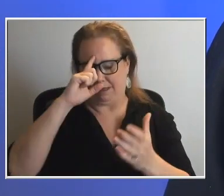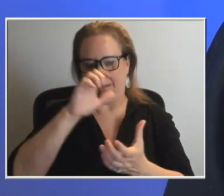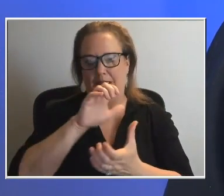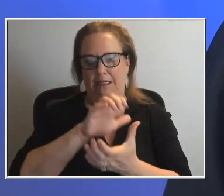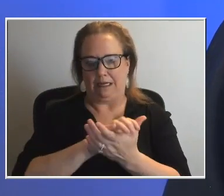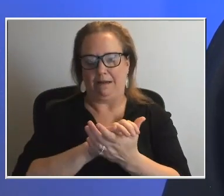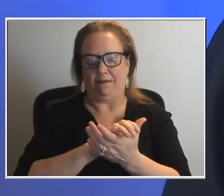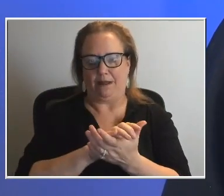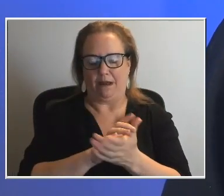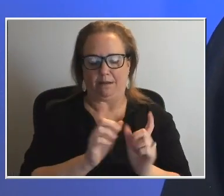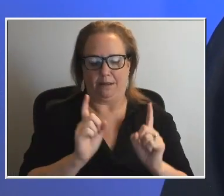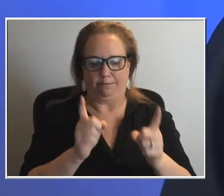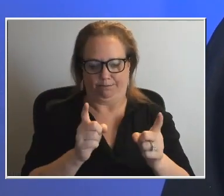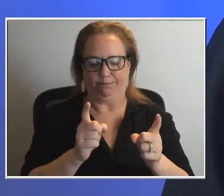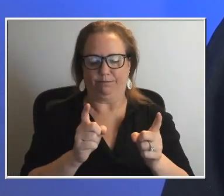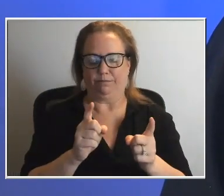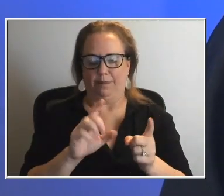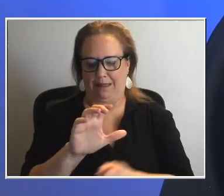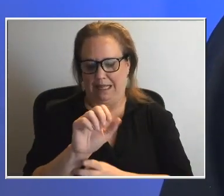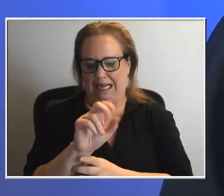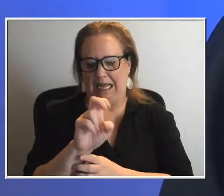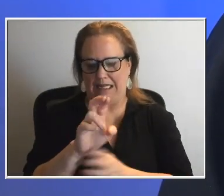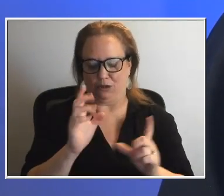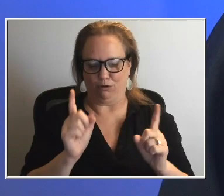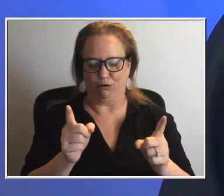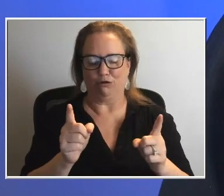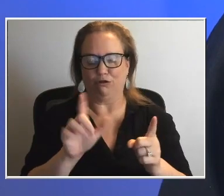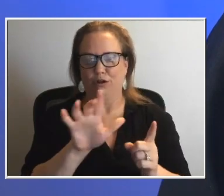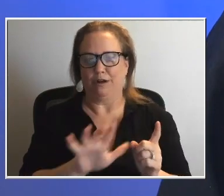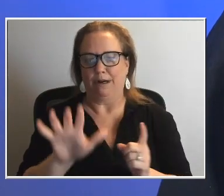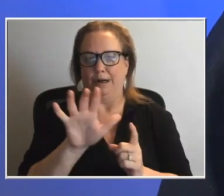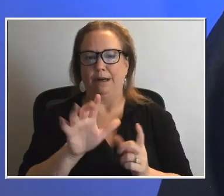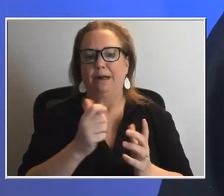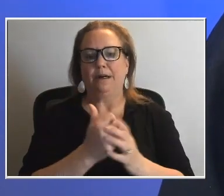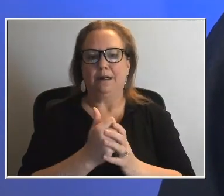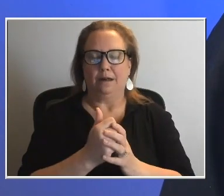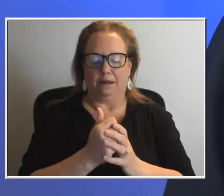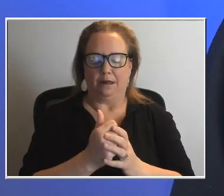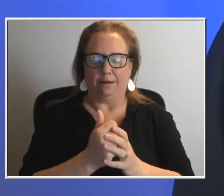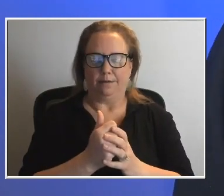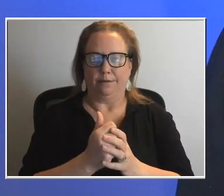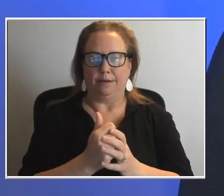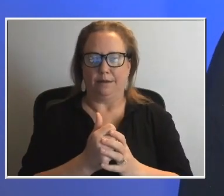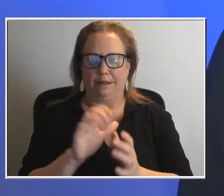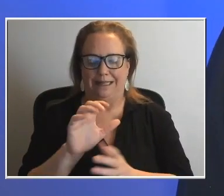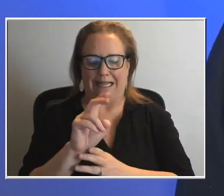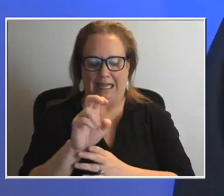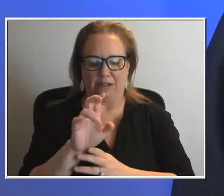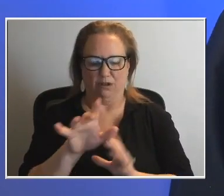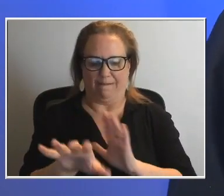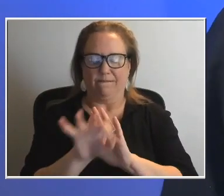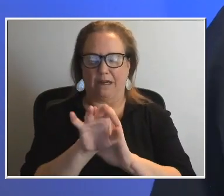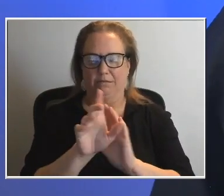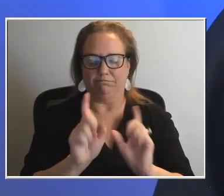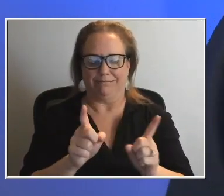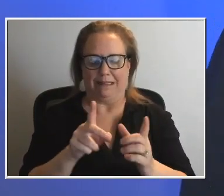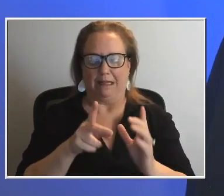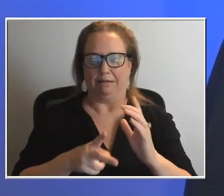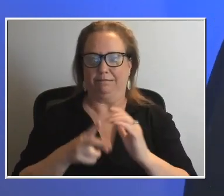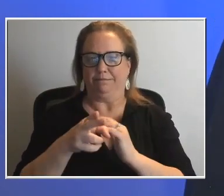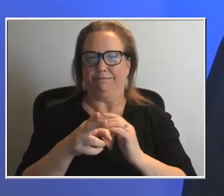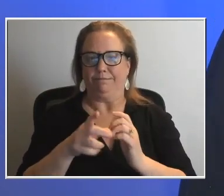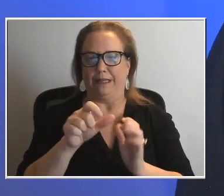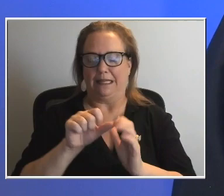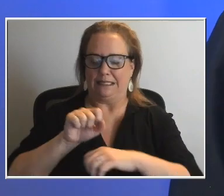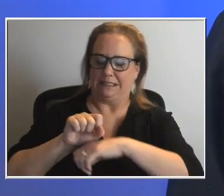of what they believe were the margins to where the cancer was located. They sent things to the lab,